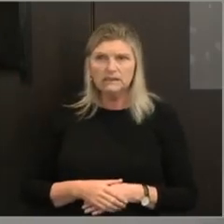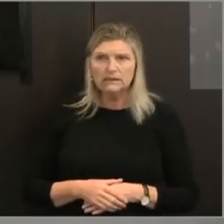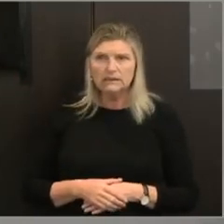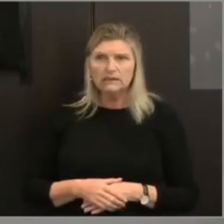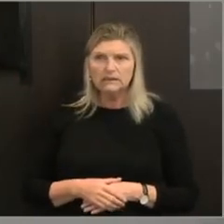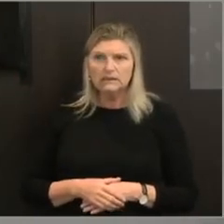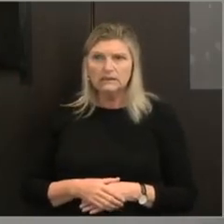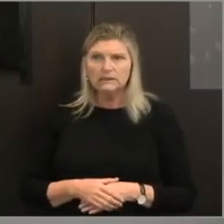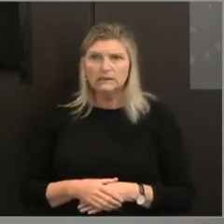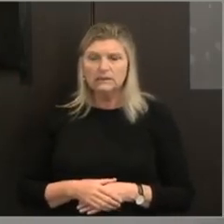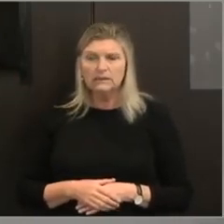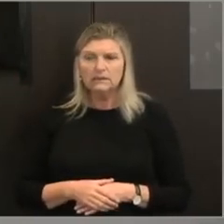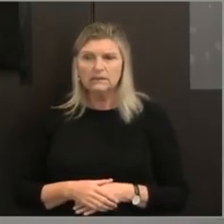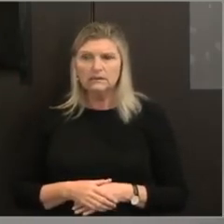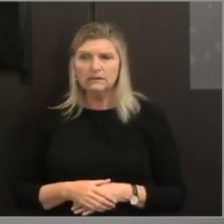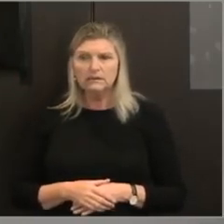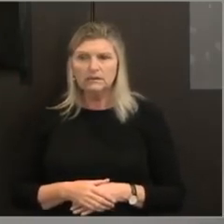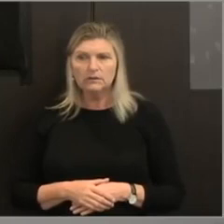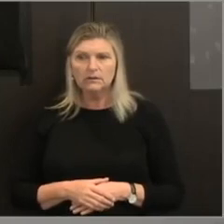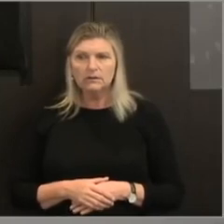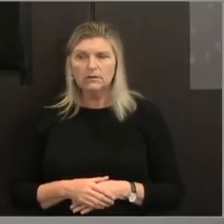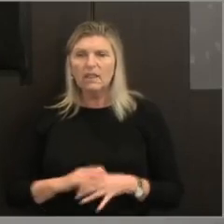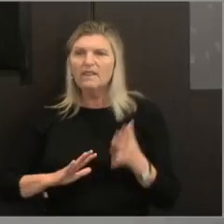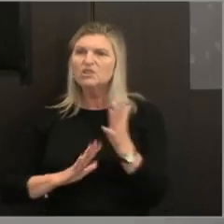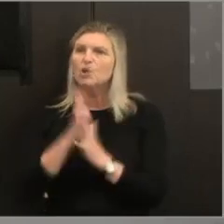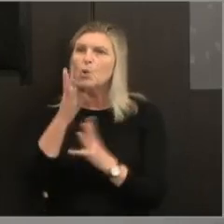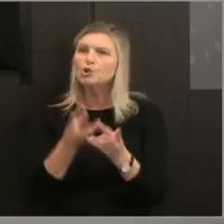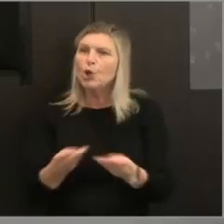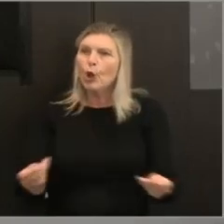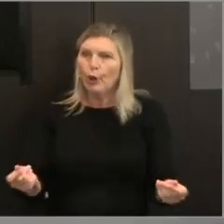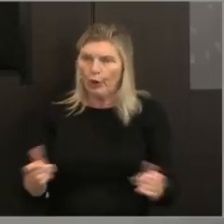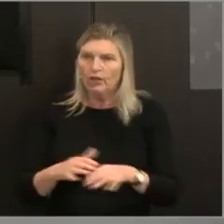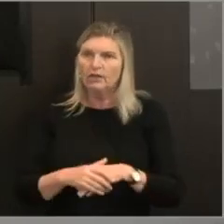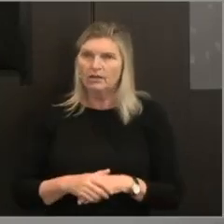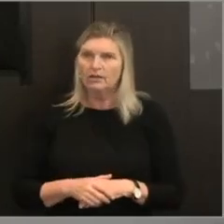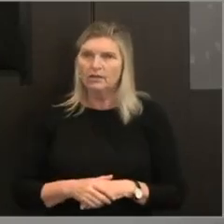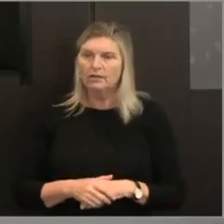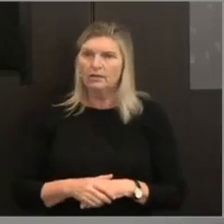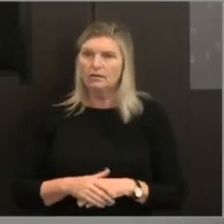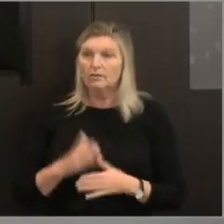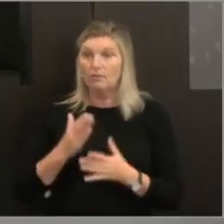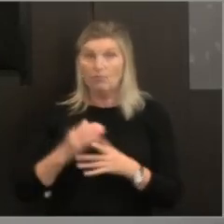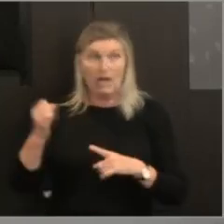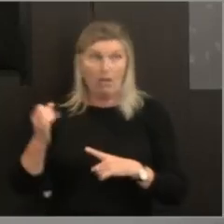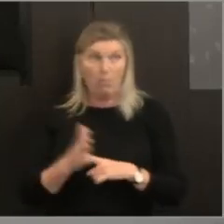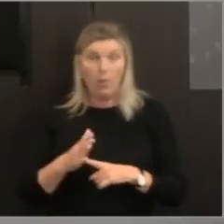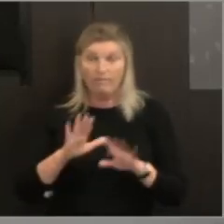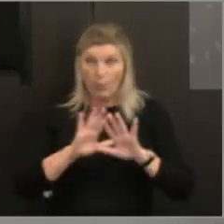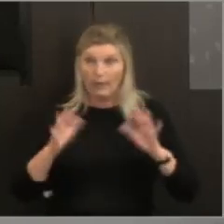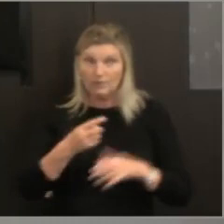kāinga raised in Tūhoi and other rohe. And most significantly to the issues before this